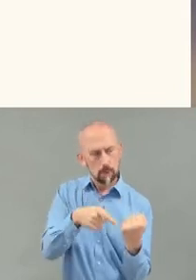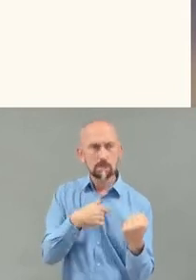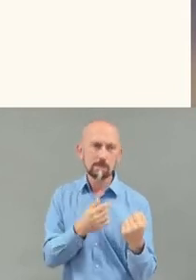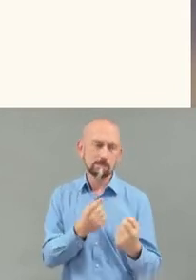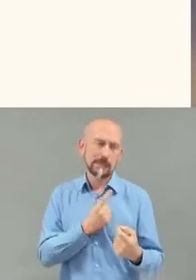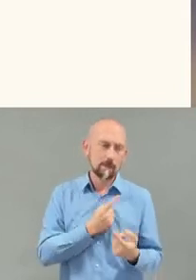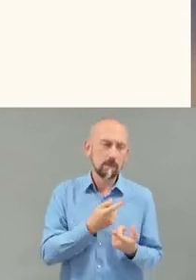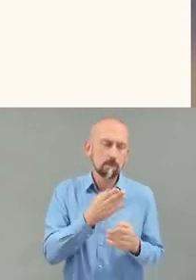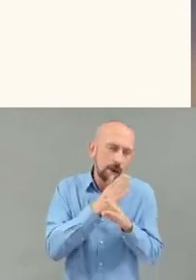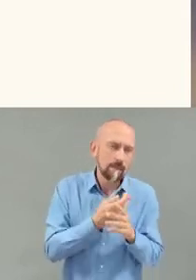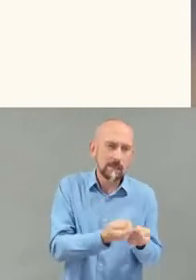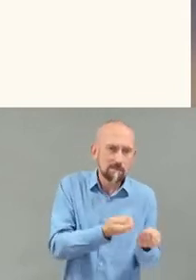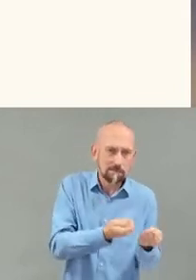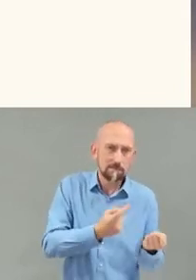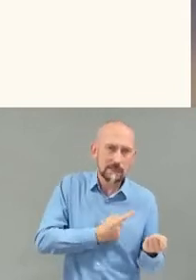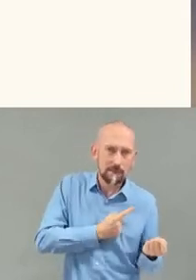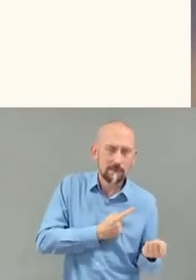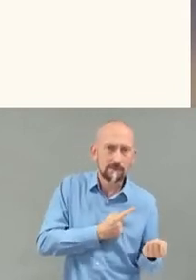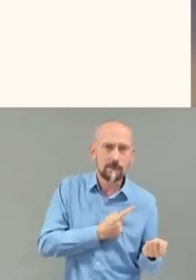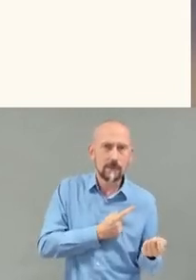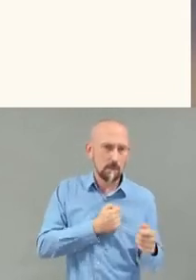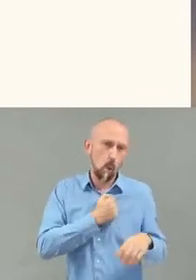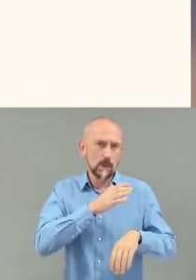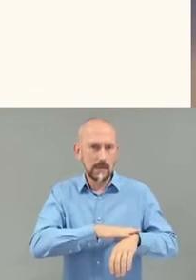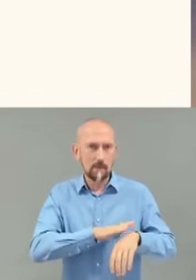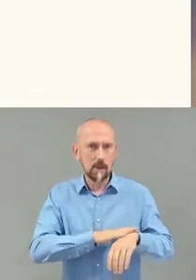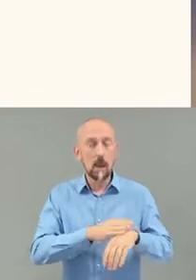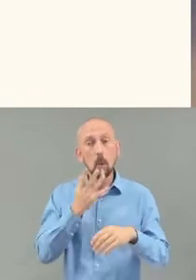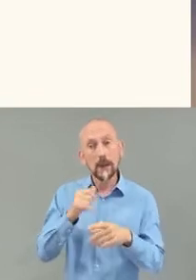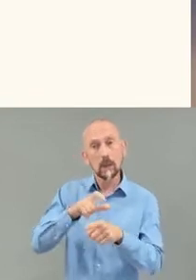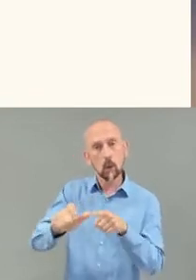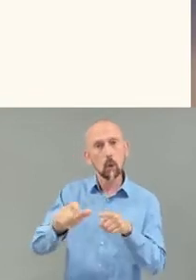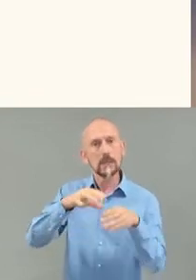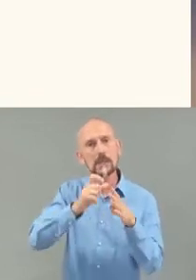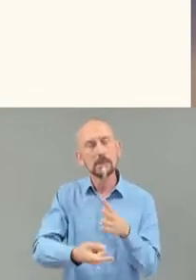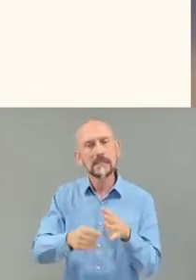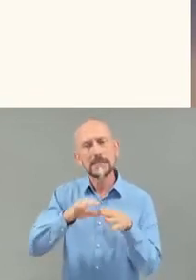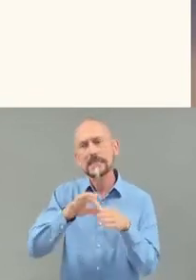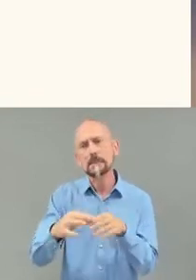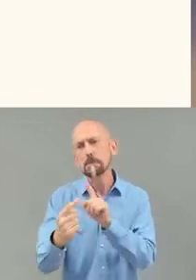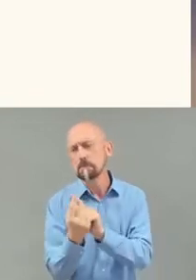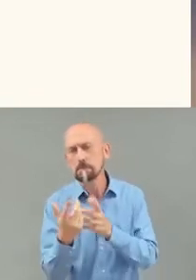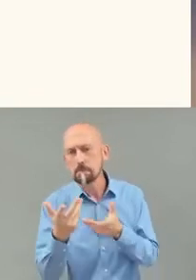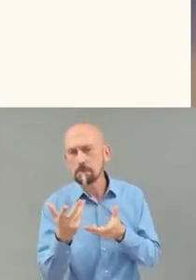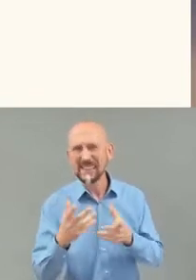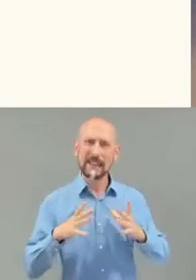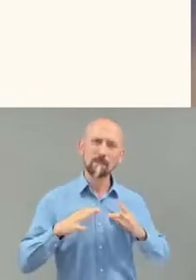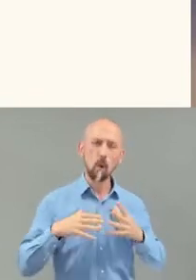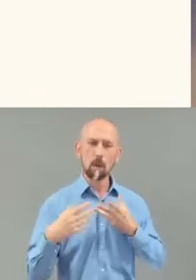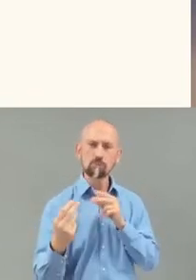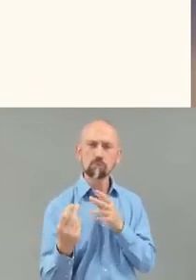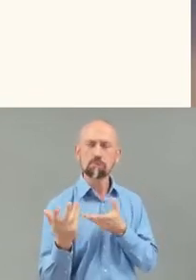But once our course disabilities lead, we just had an informal discussion, and that got, I guess,